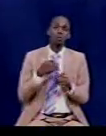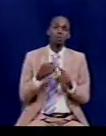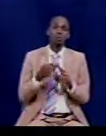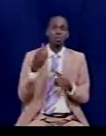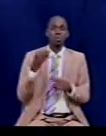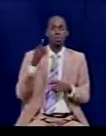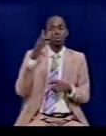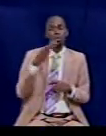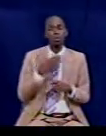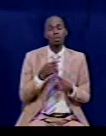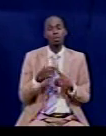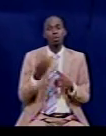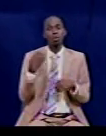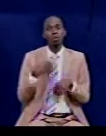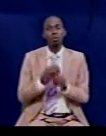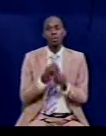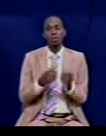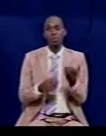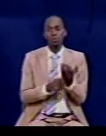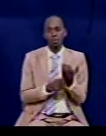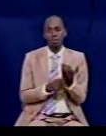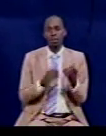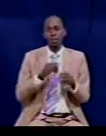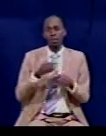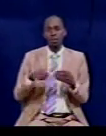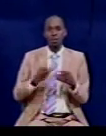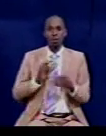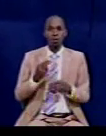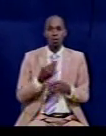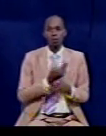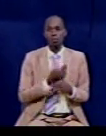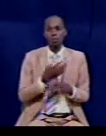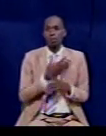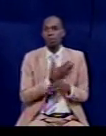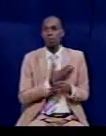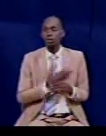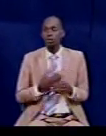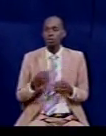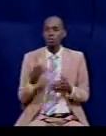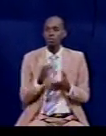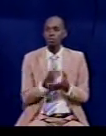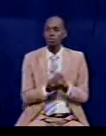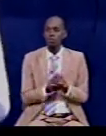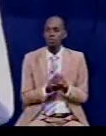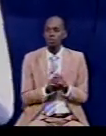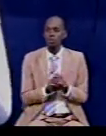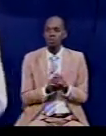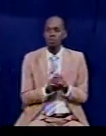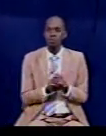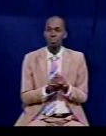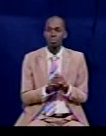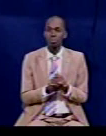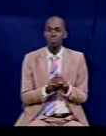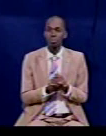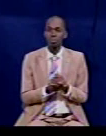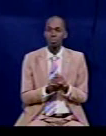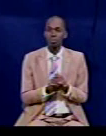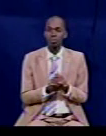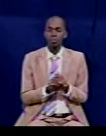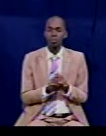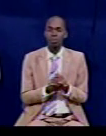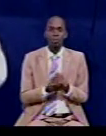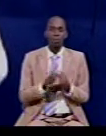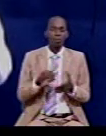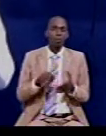glory as of the glory of the only begotten of the Father. This Word is immortal and eternal. And throughout, even